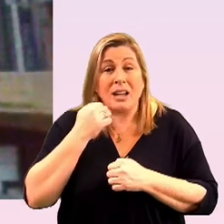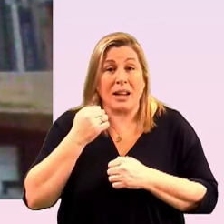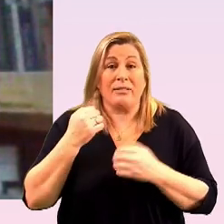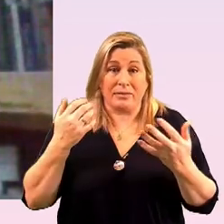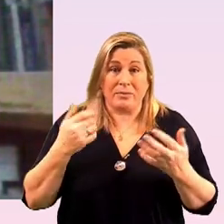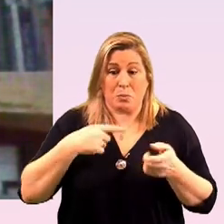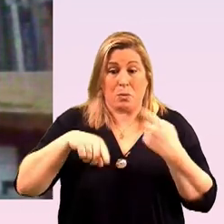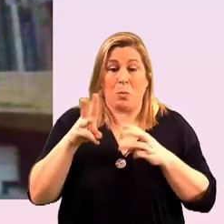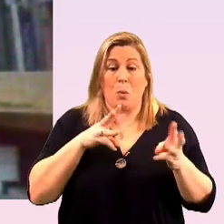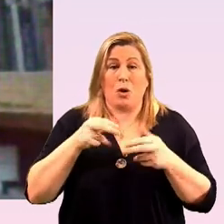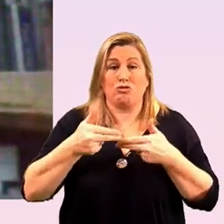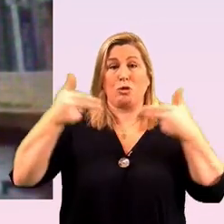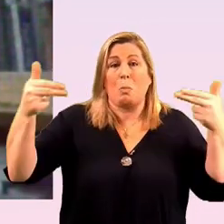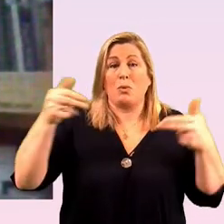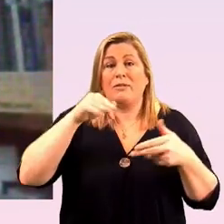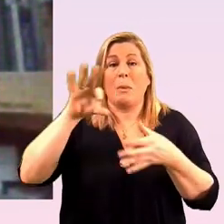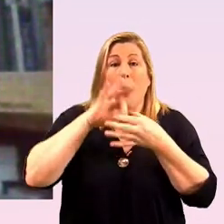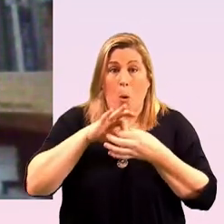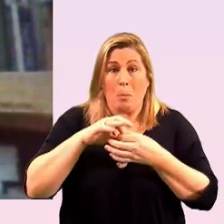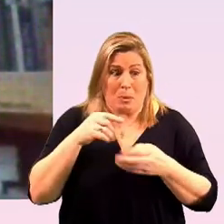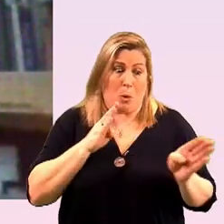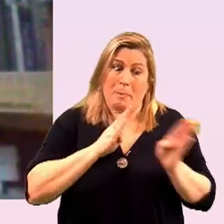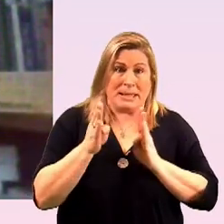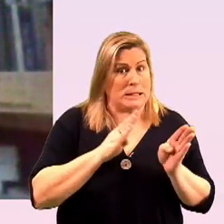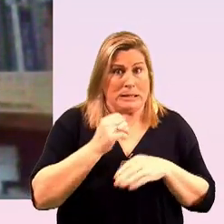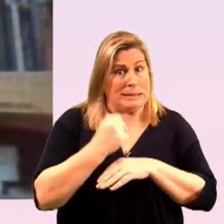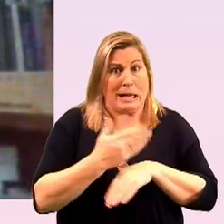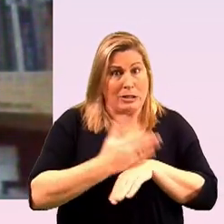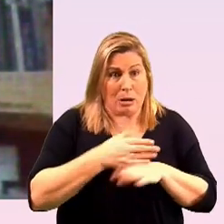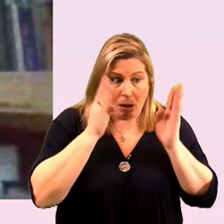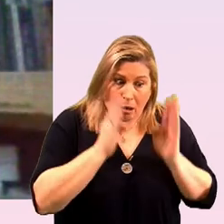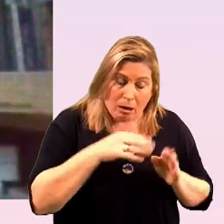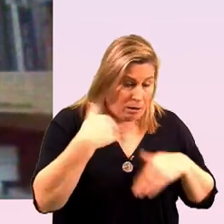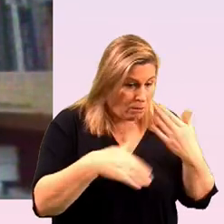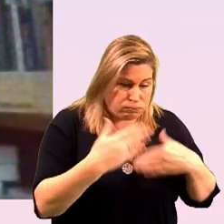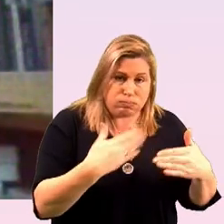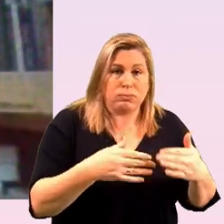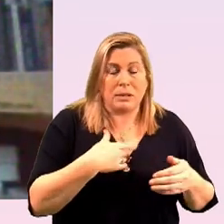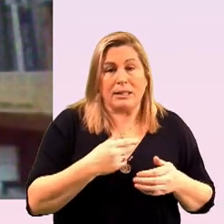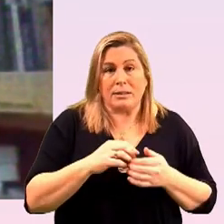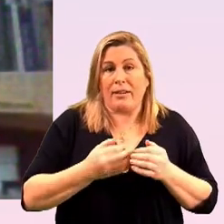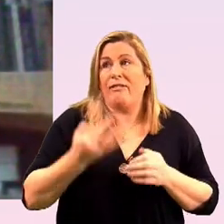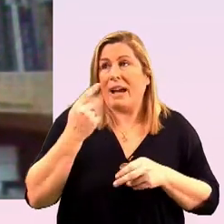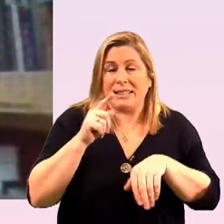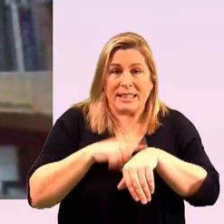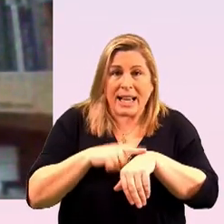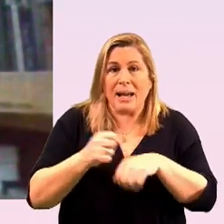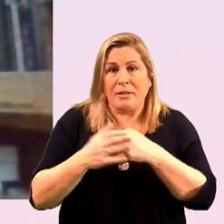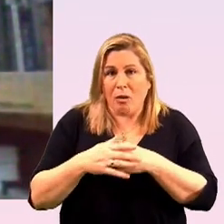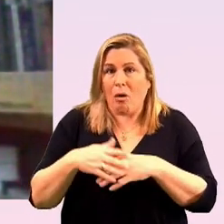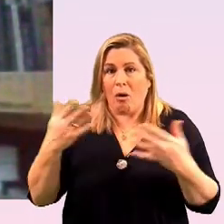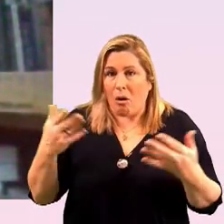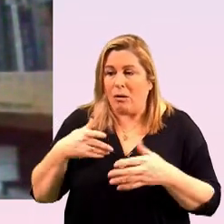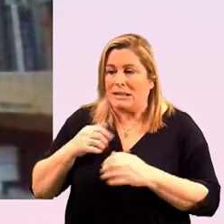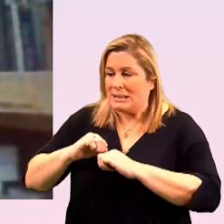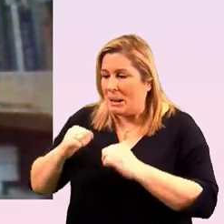from home and we have busy day jobs, and finding the time and the space to commit to other stuff when we're working remotely isn't easy. And